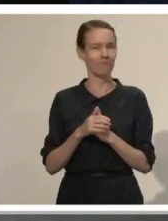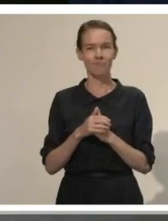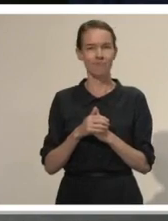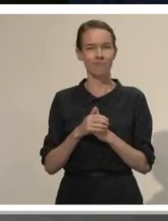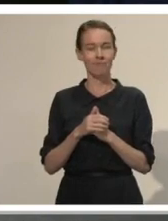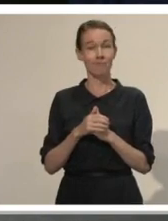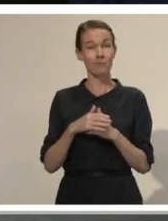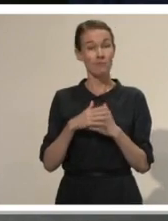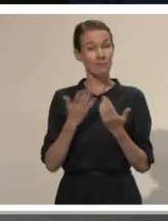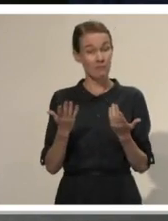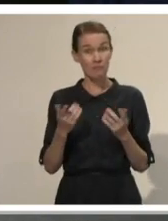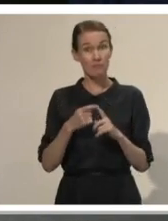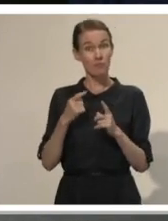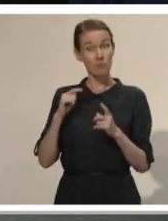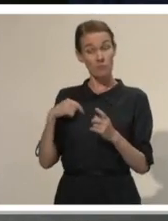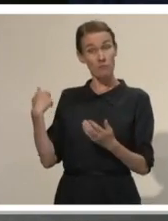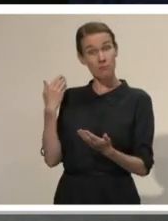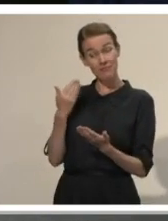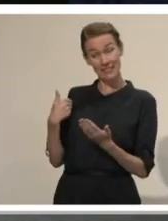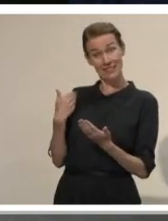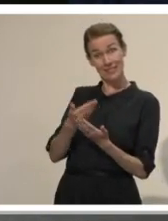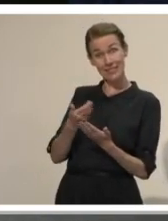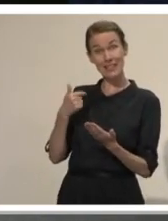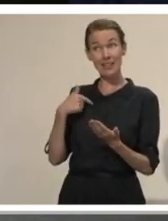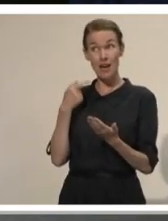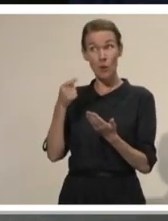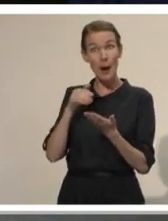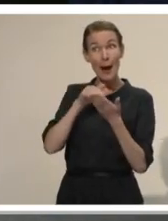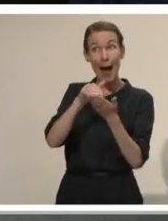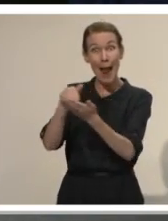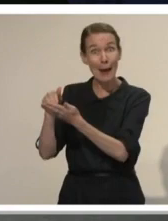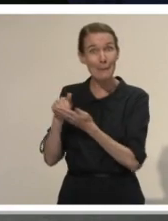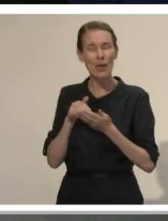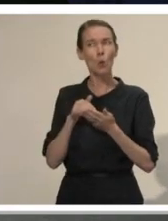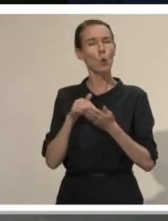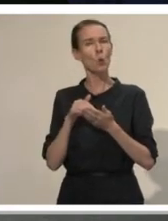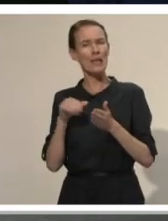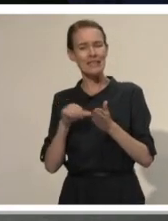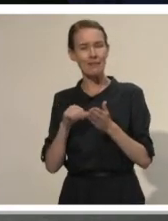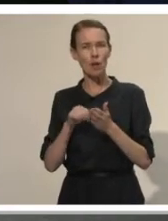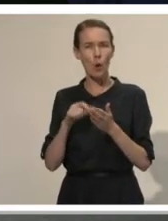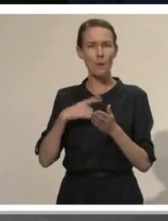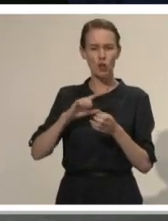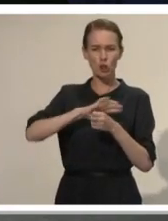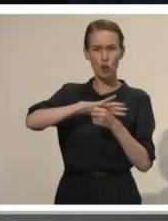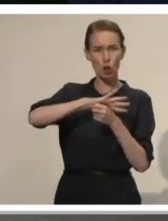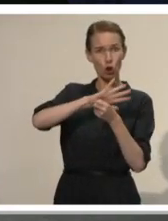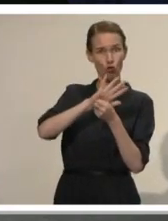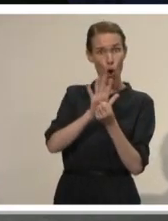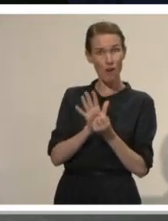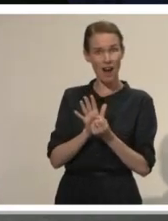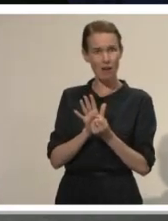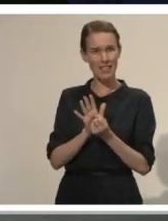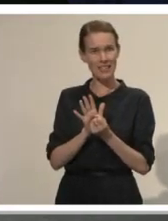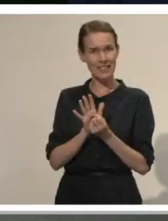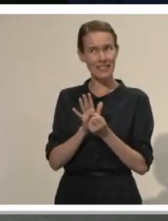easy to continue to roll out. It's required entry into our Pacific neighbours within their borders, which has been